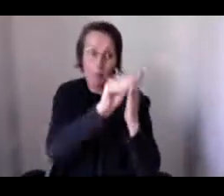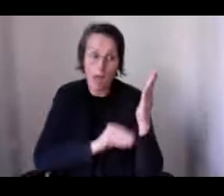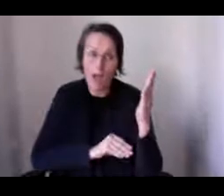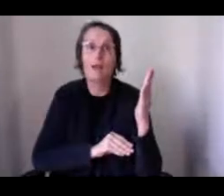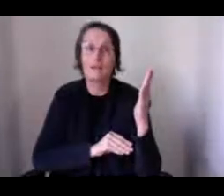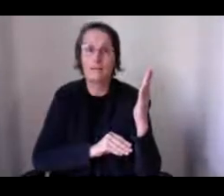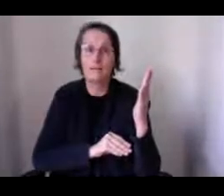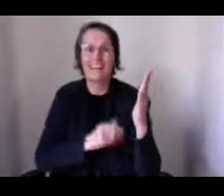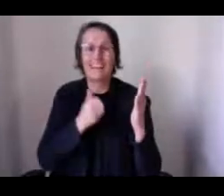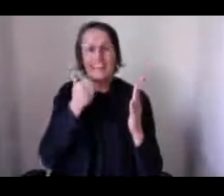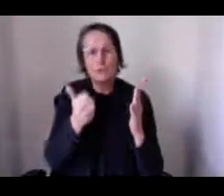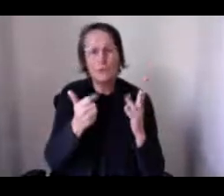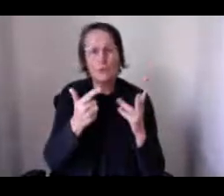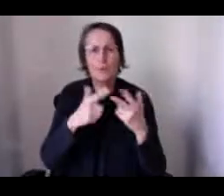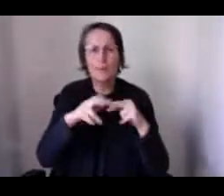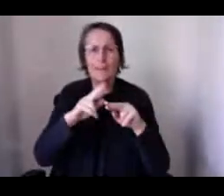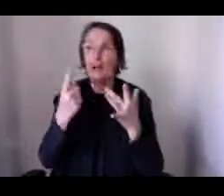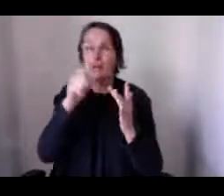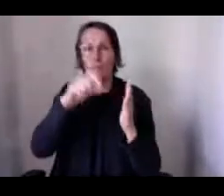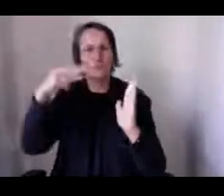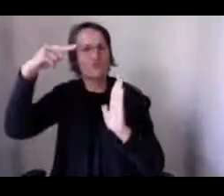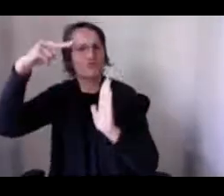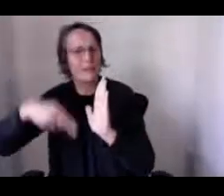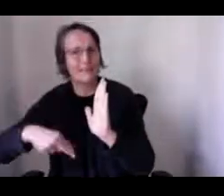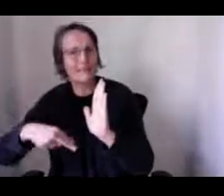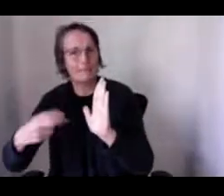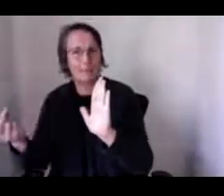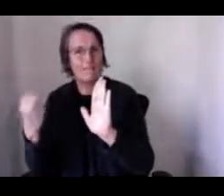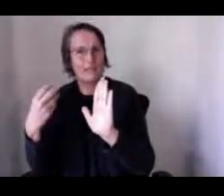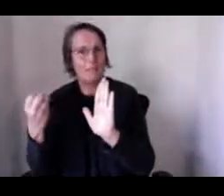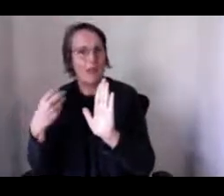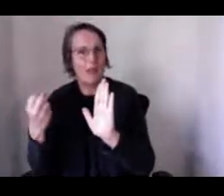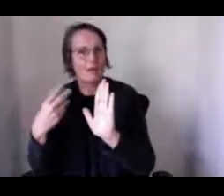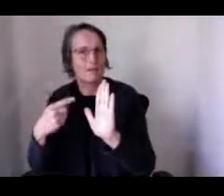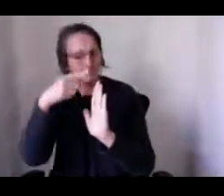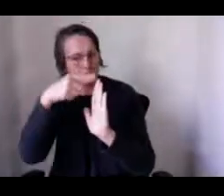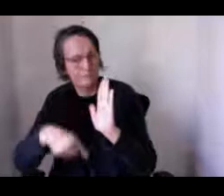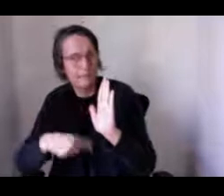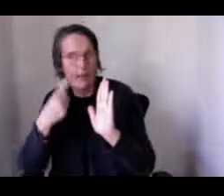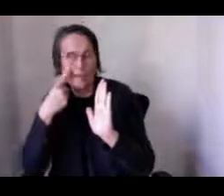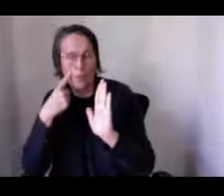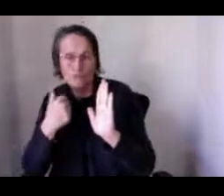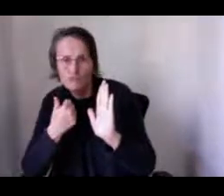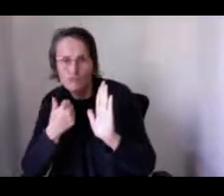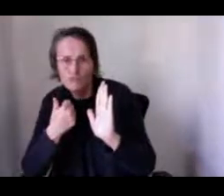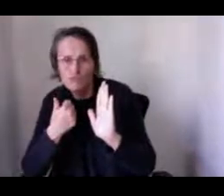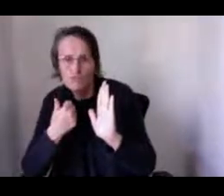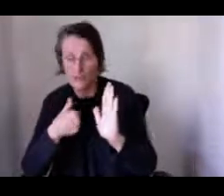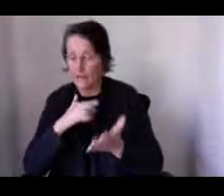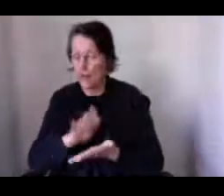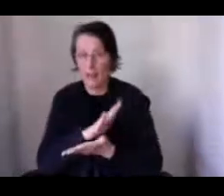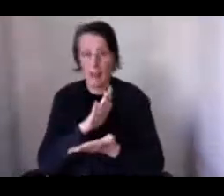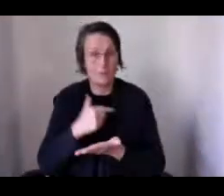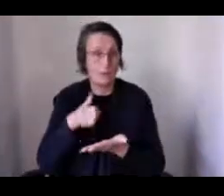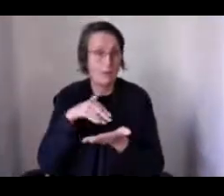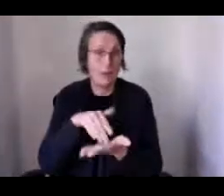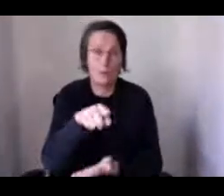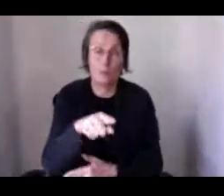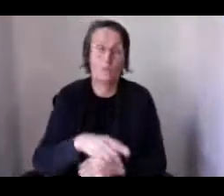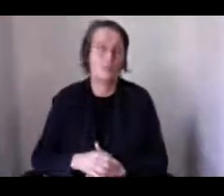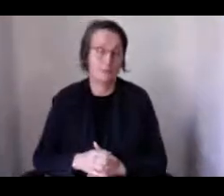to have another person read over it and give you some feedback. And I'm also really happy to help you by doing